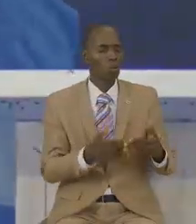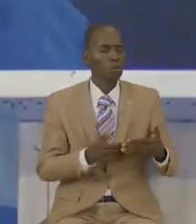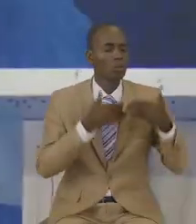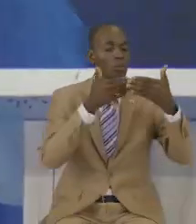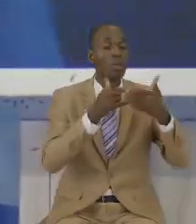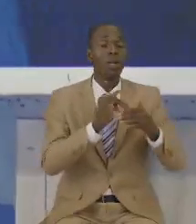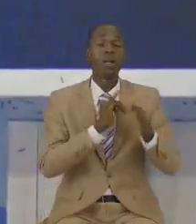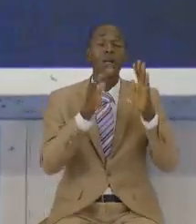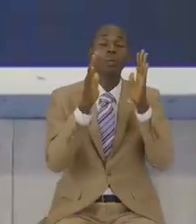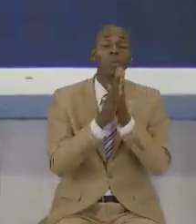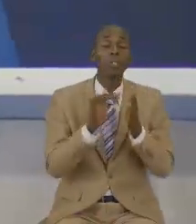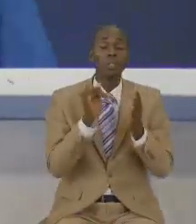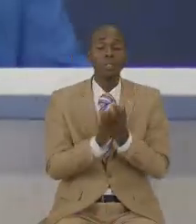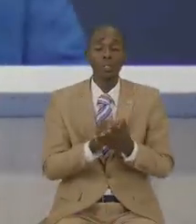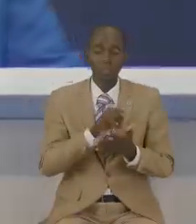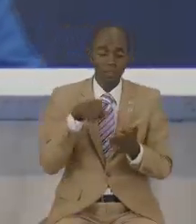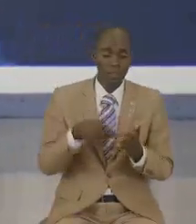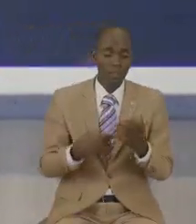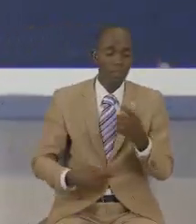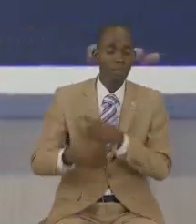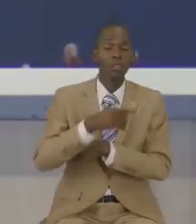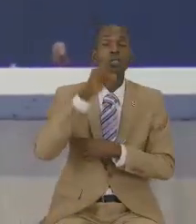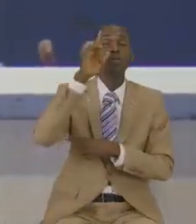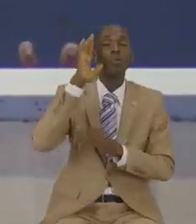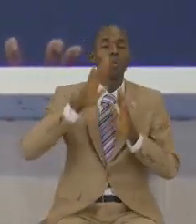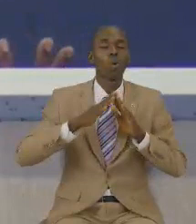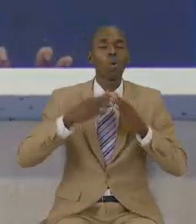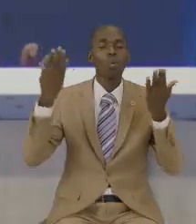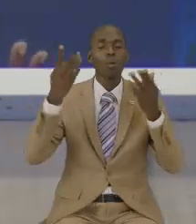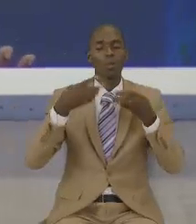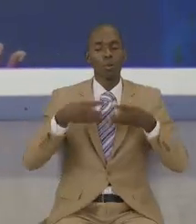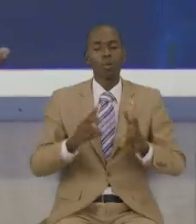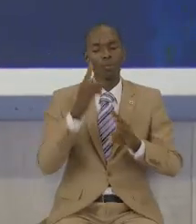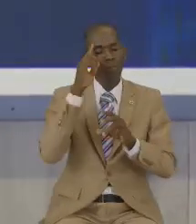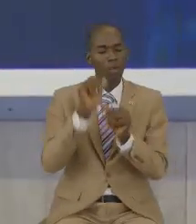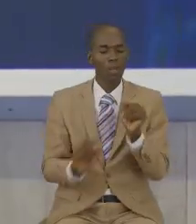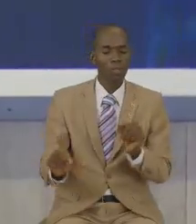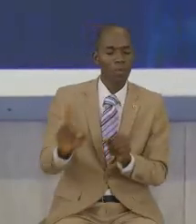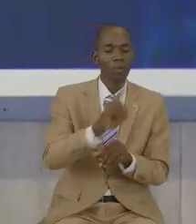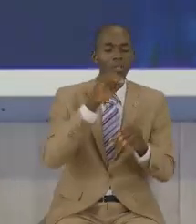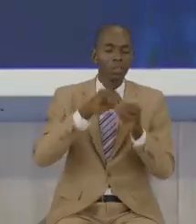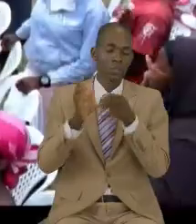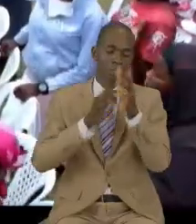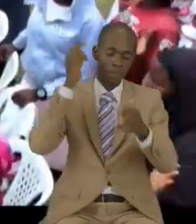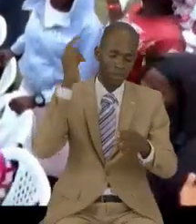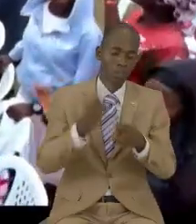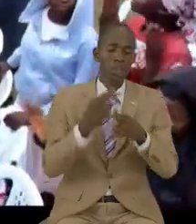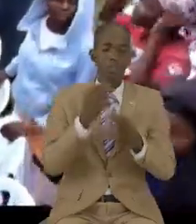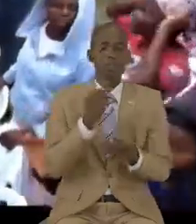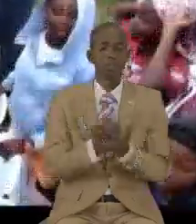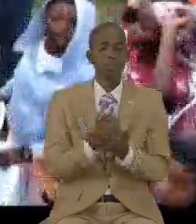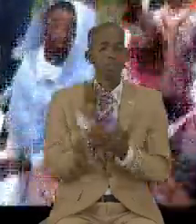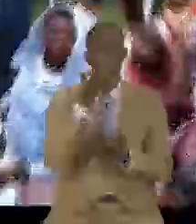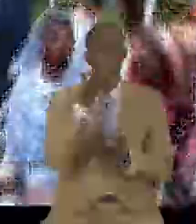pray that this day you'll open the way for everyone in Jesus'